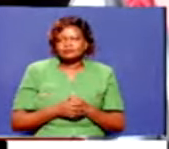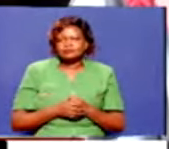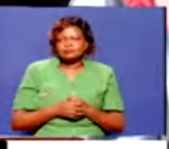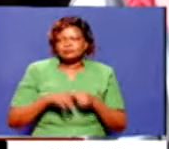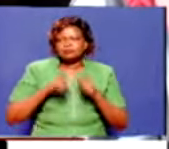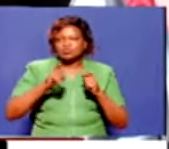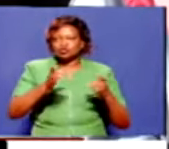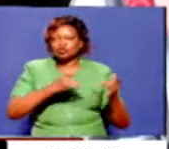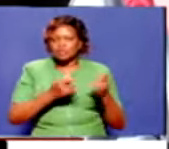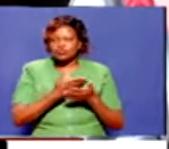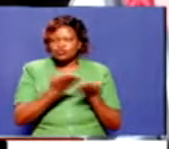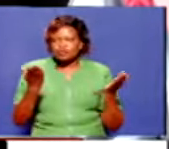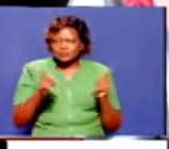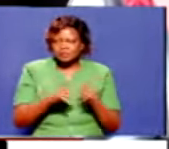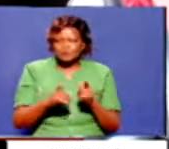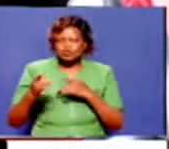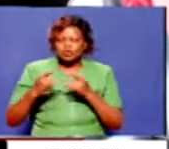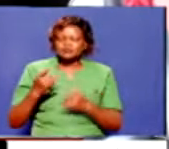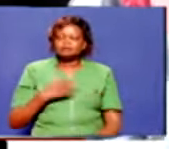you as much as it should concern